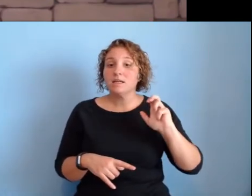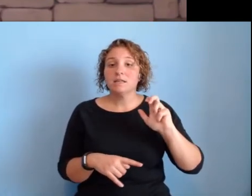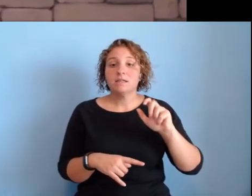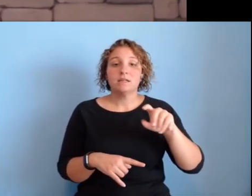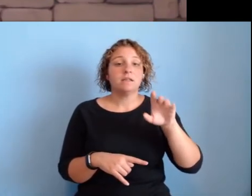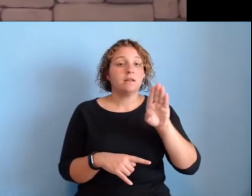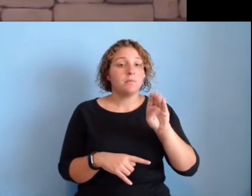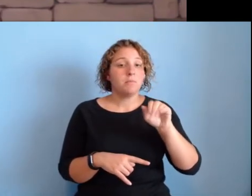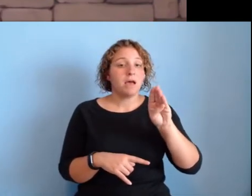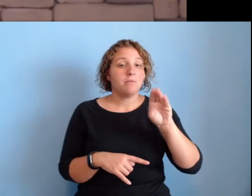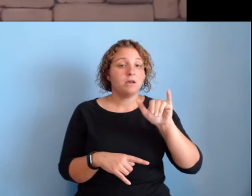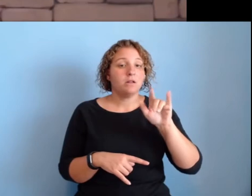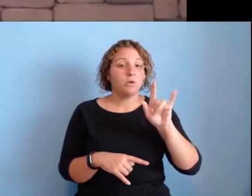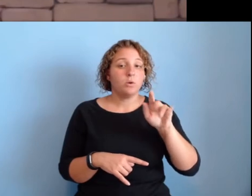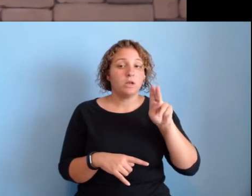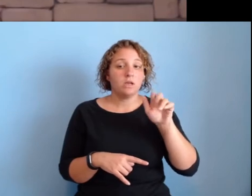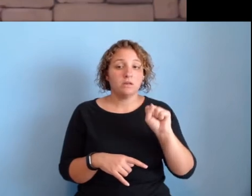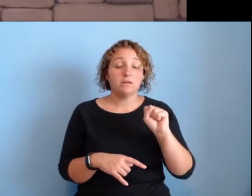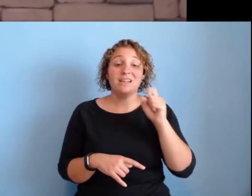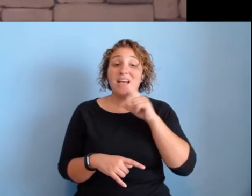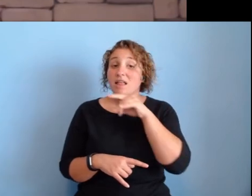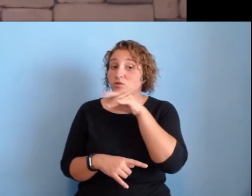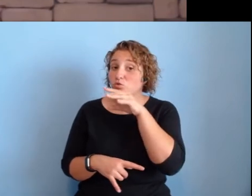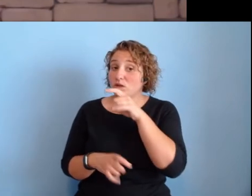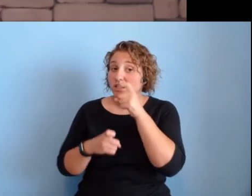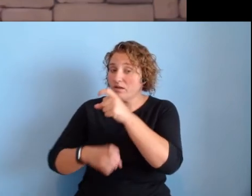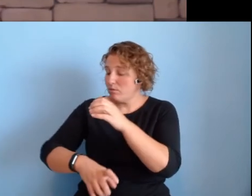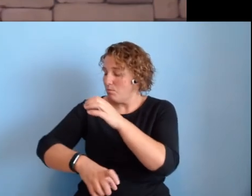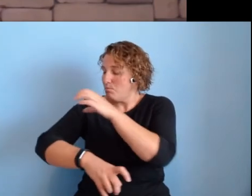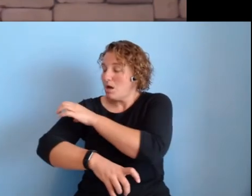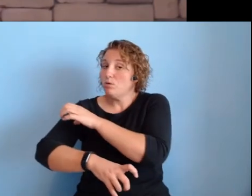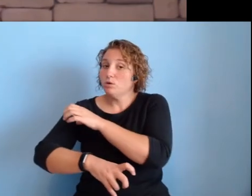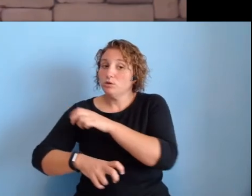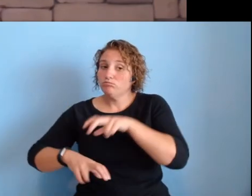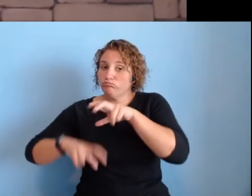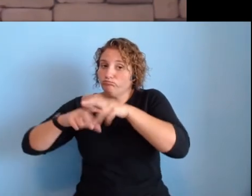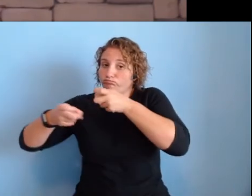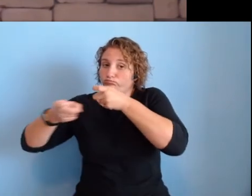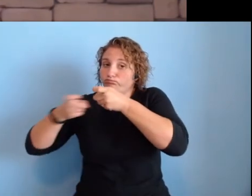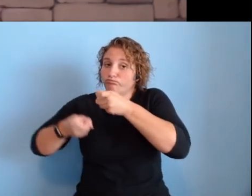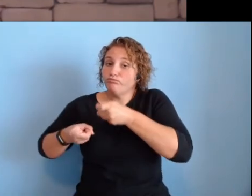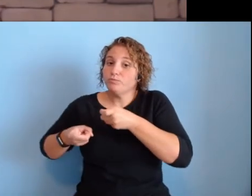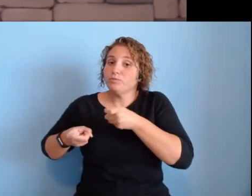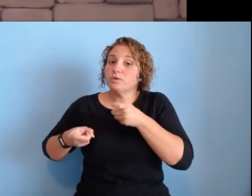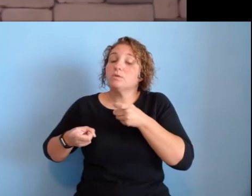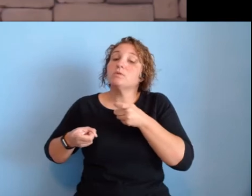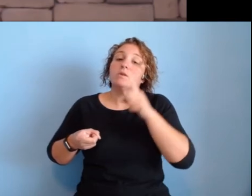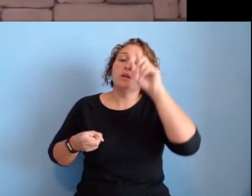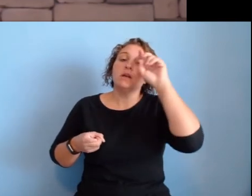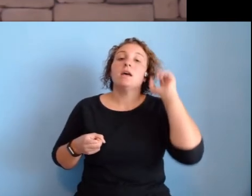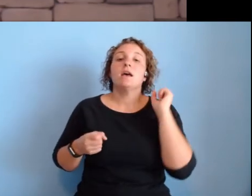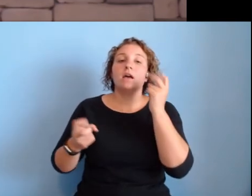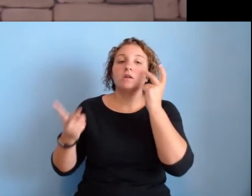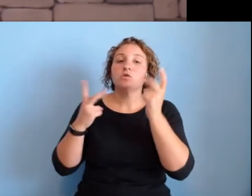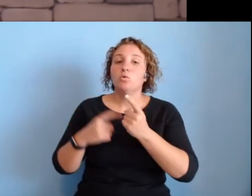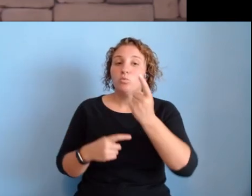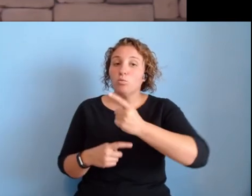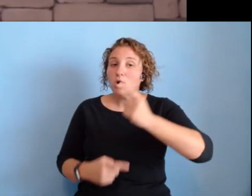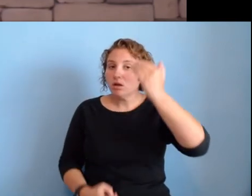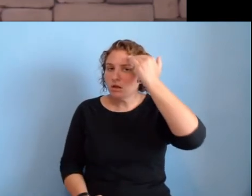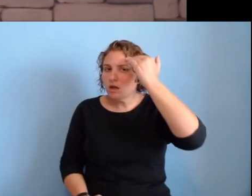chapter 12, gave him his power and his seat or throne and great authority. Here we go. And I saw one of his heads